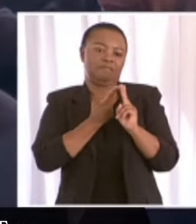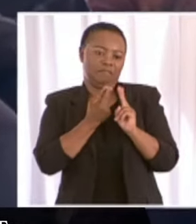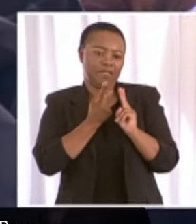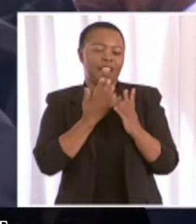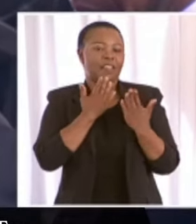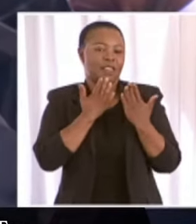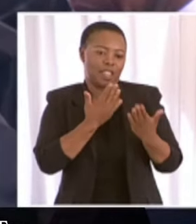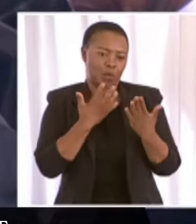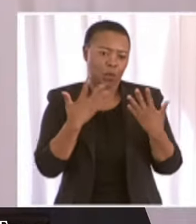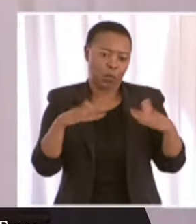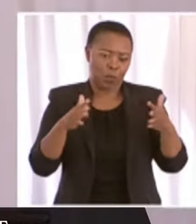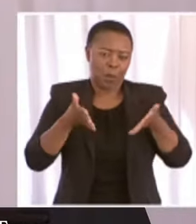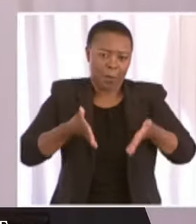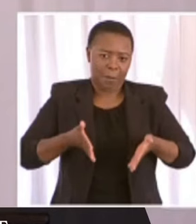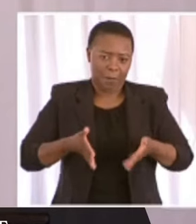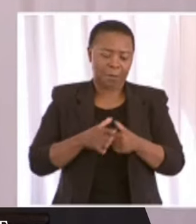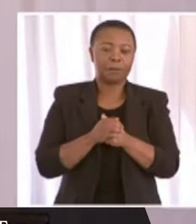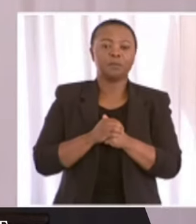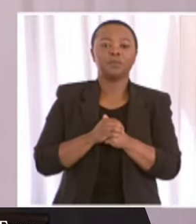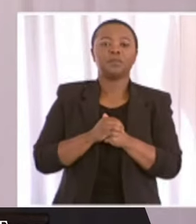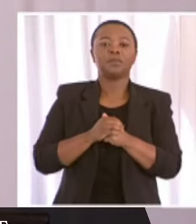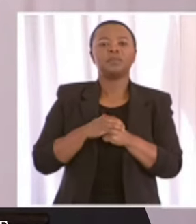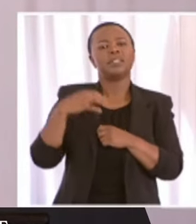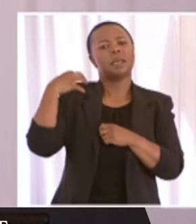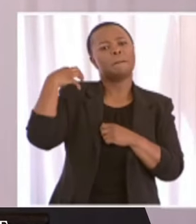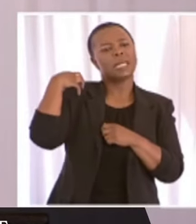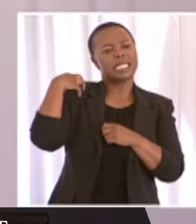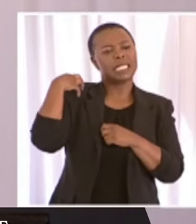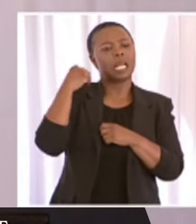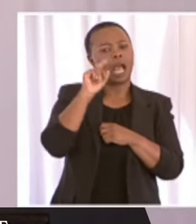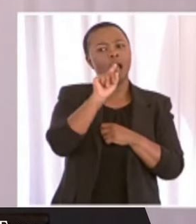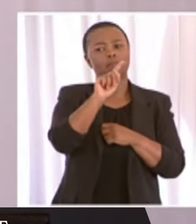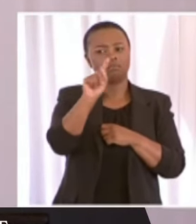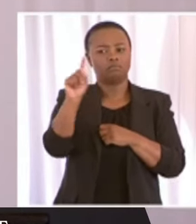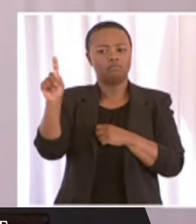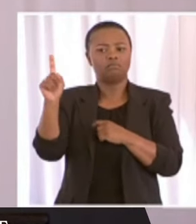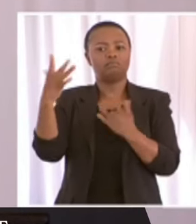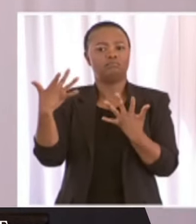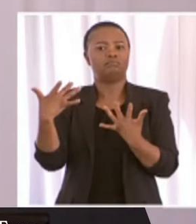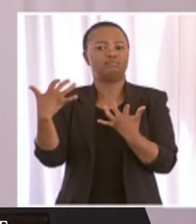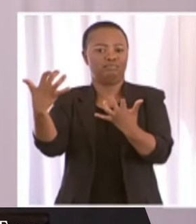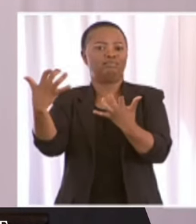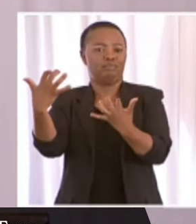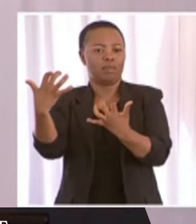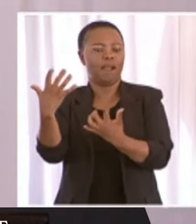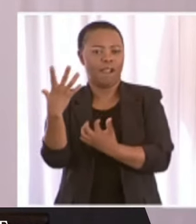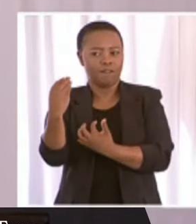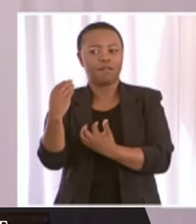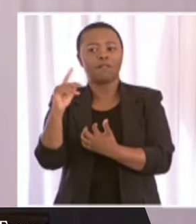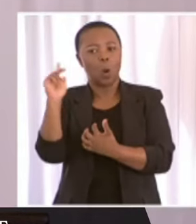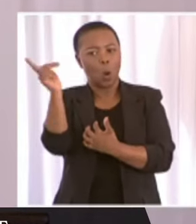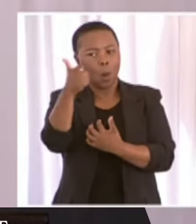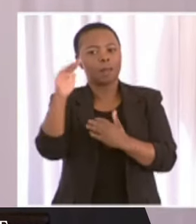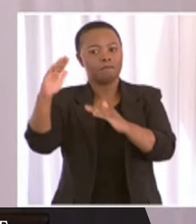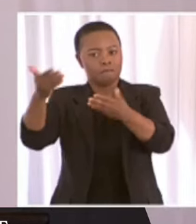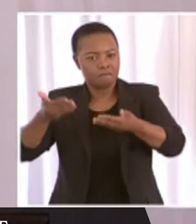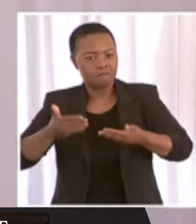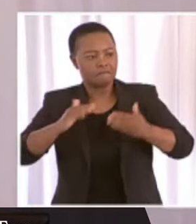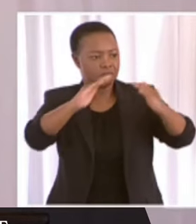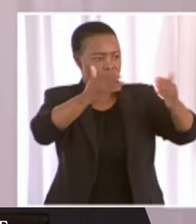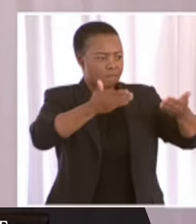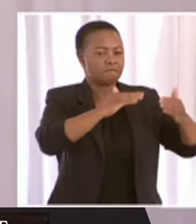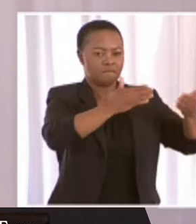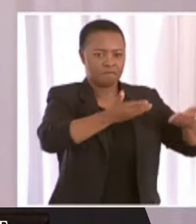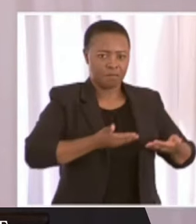being here. There are many ministers in our audience today, and let me say welcome to them as well.